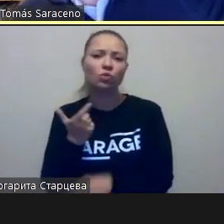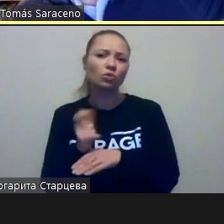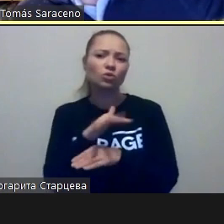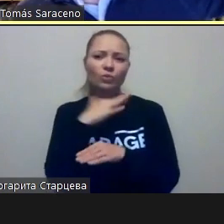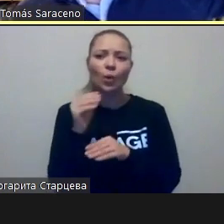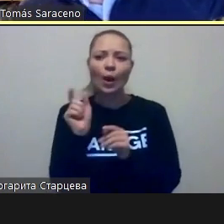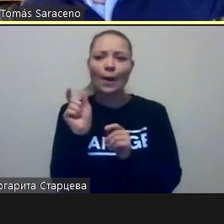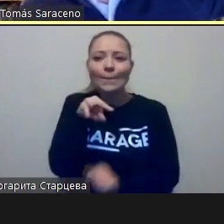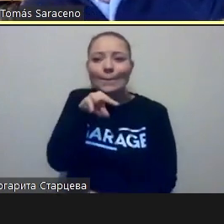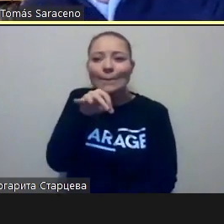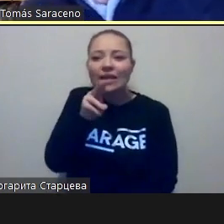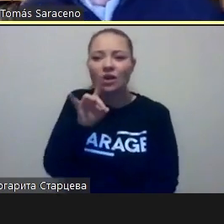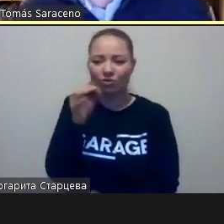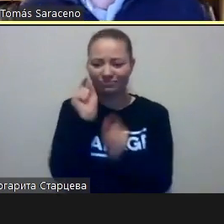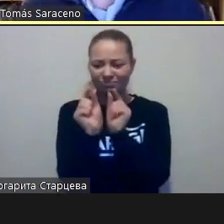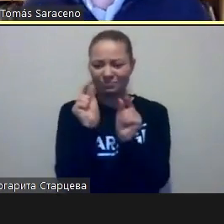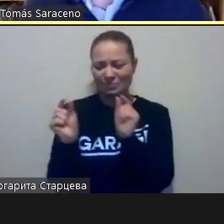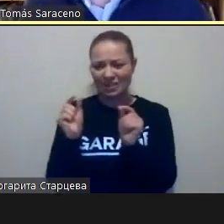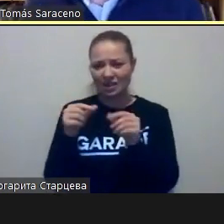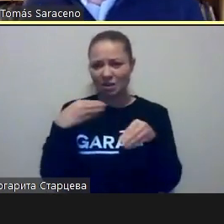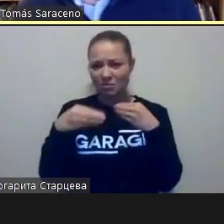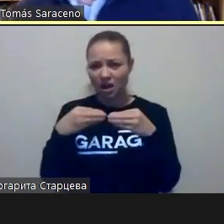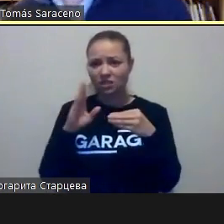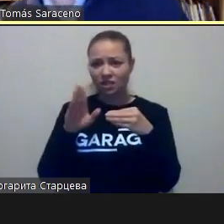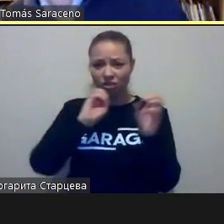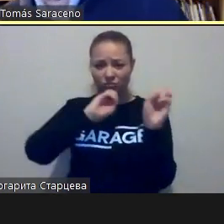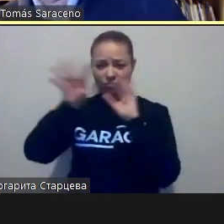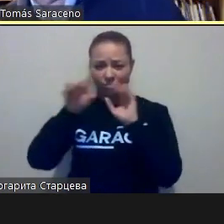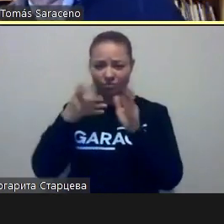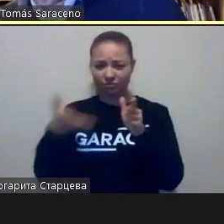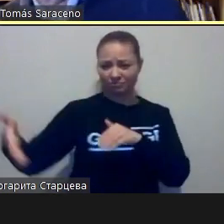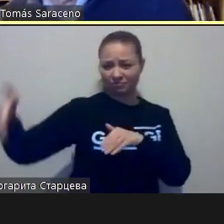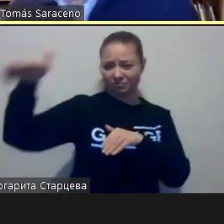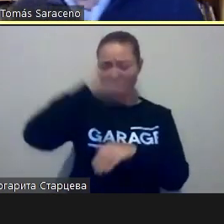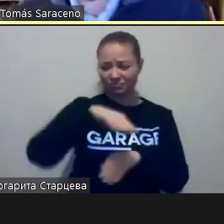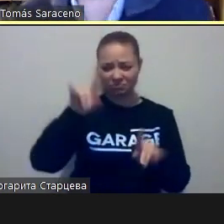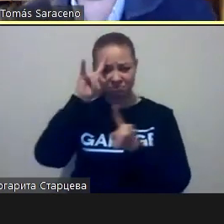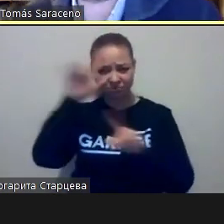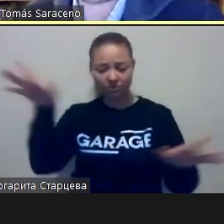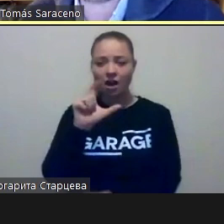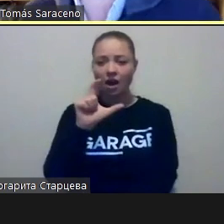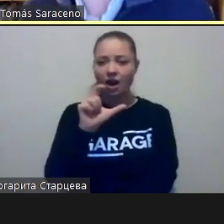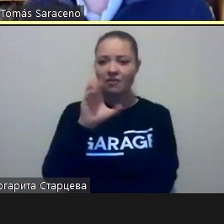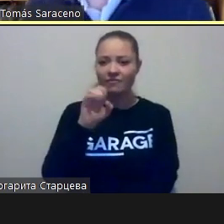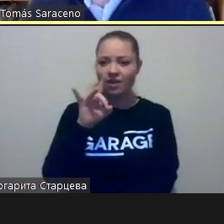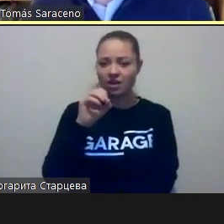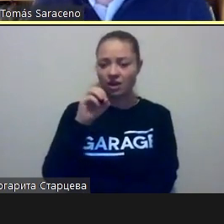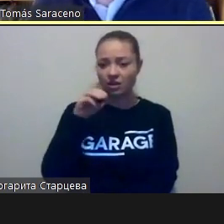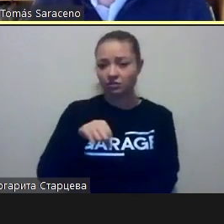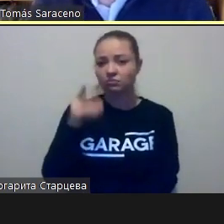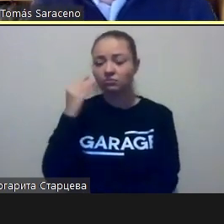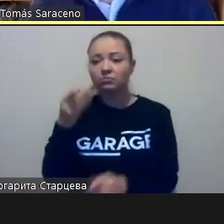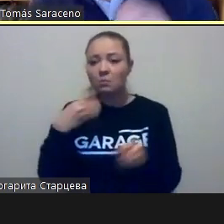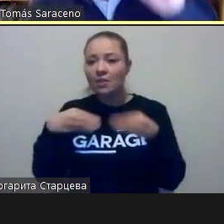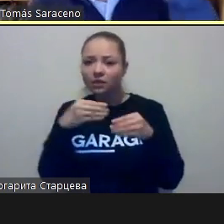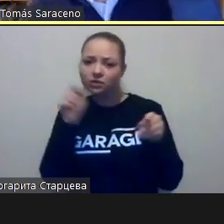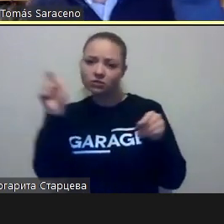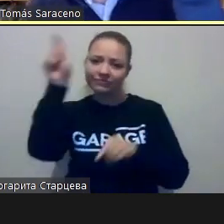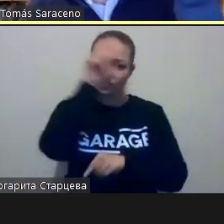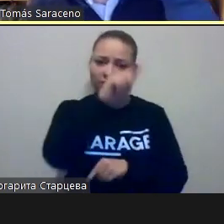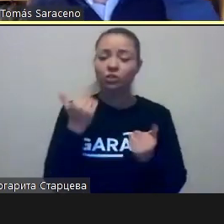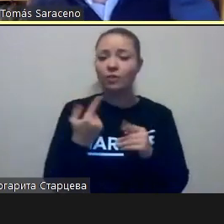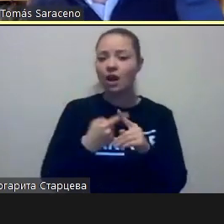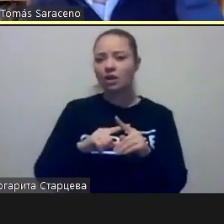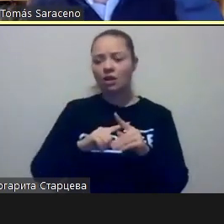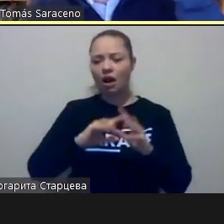and this means plastic is kind of it's kind of this global phenomenon you can find anywhere. And this means how